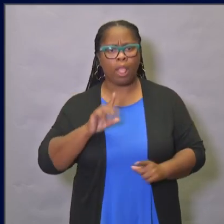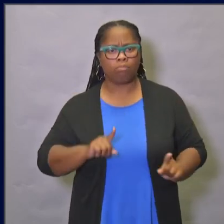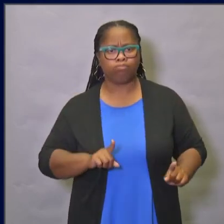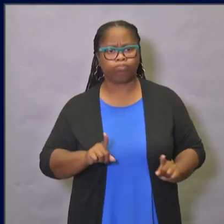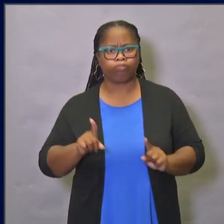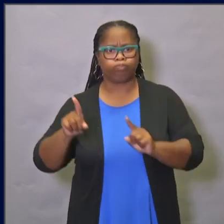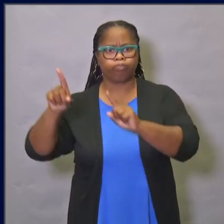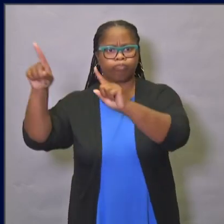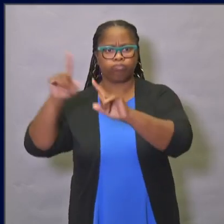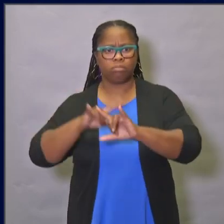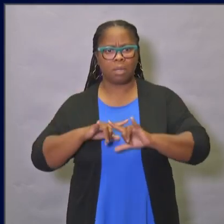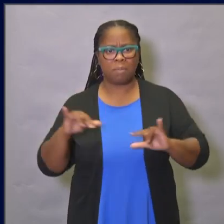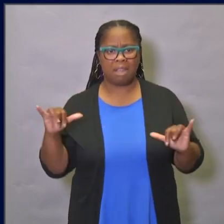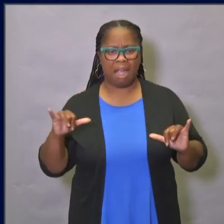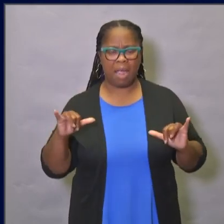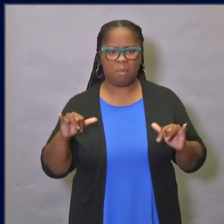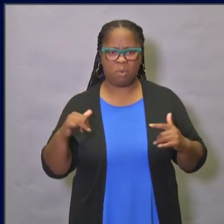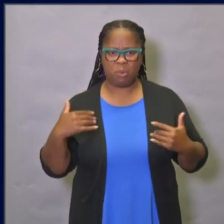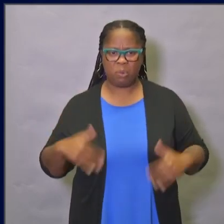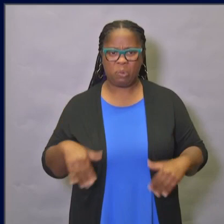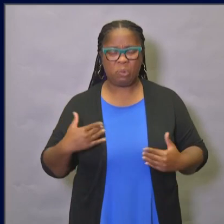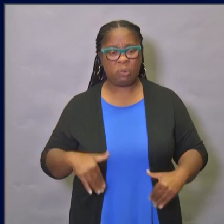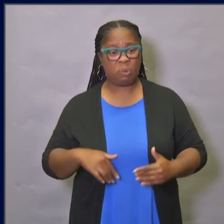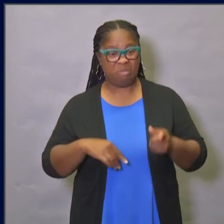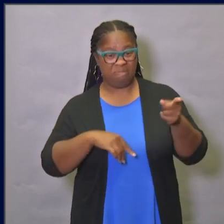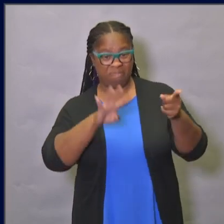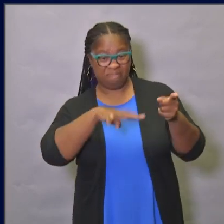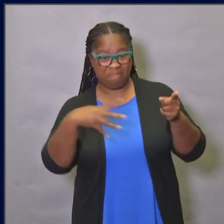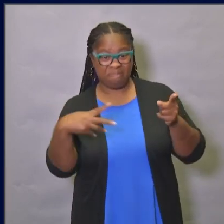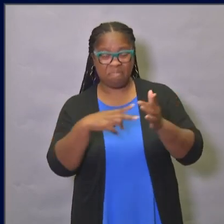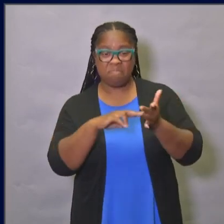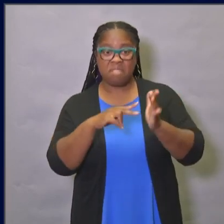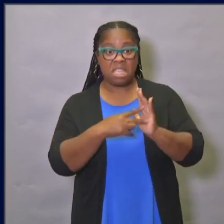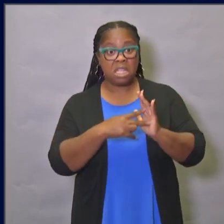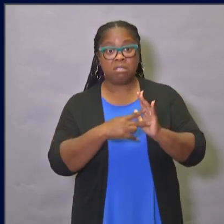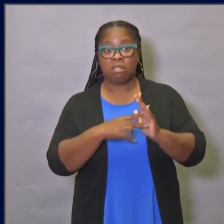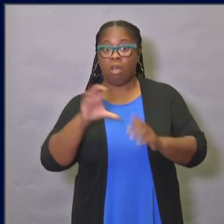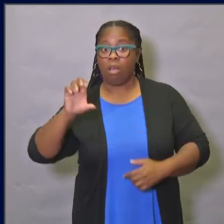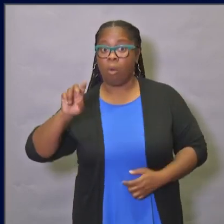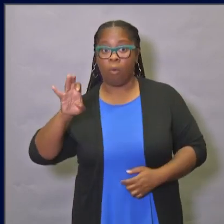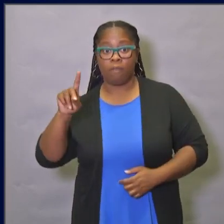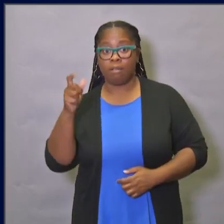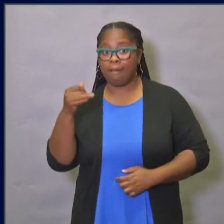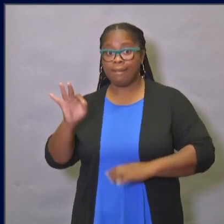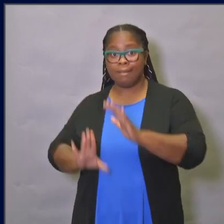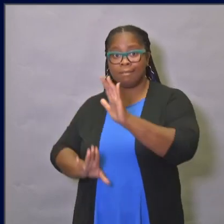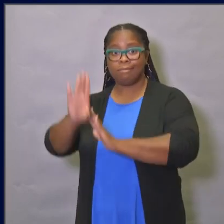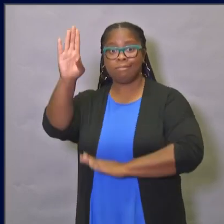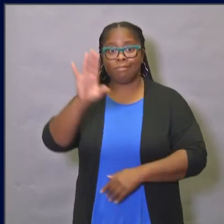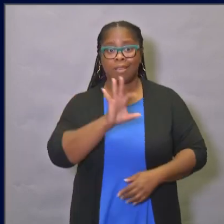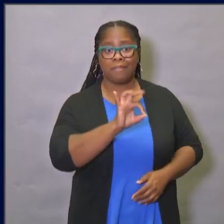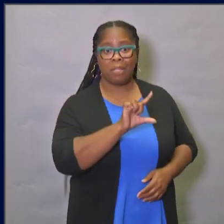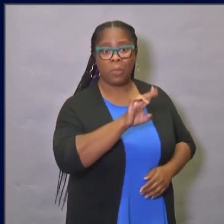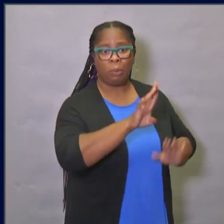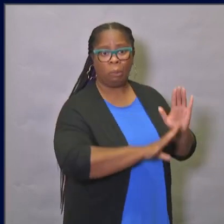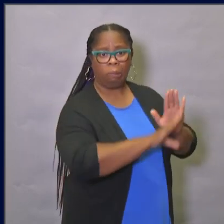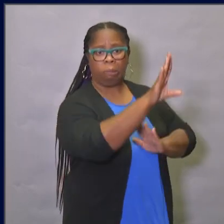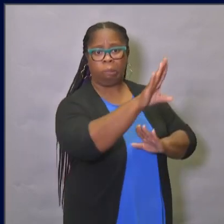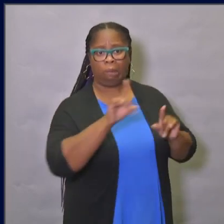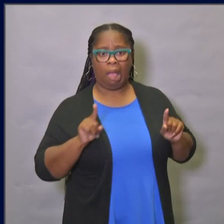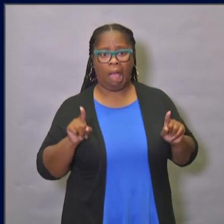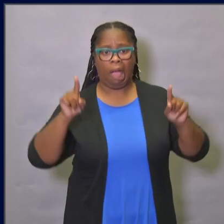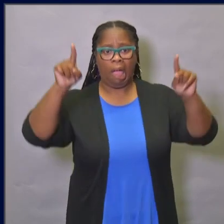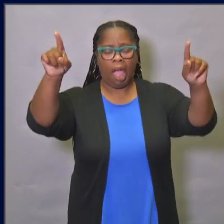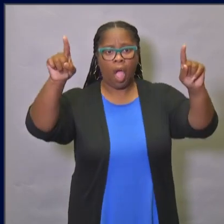should help us understand how much demand that could place on all of our healthcare providers, potentially making it